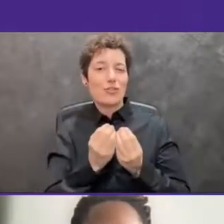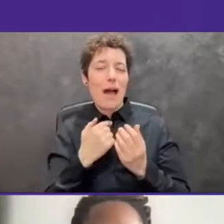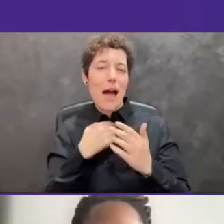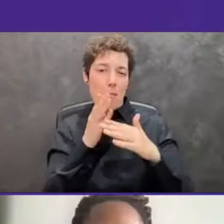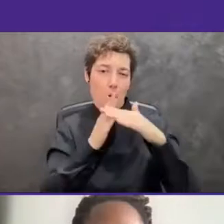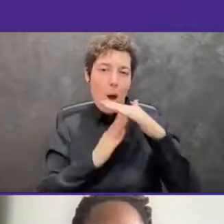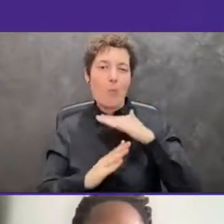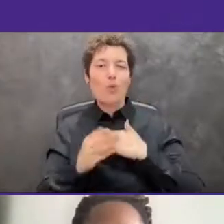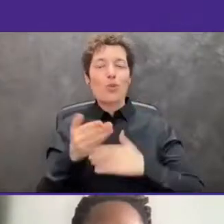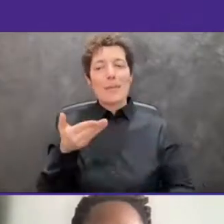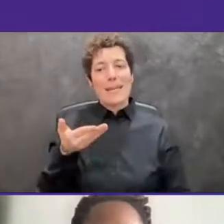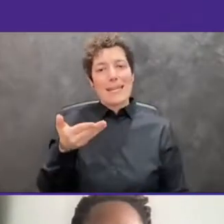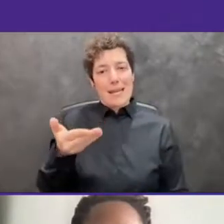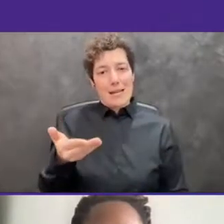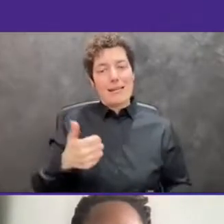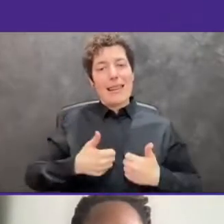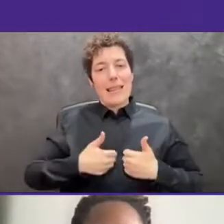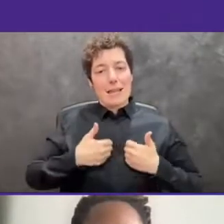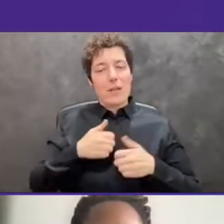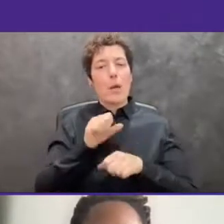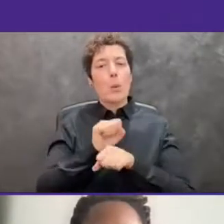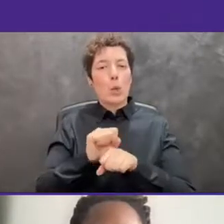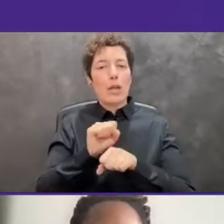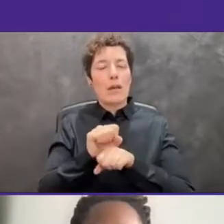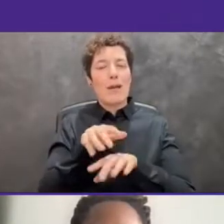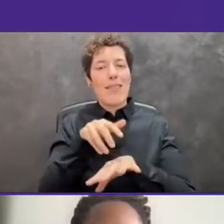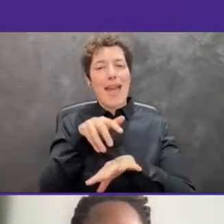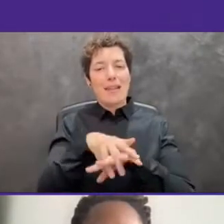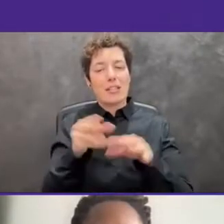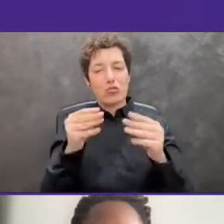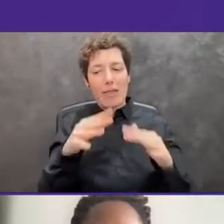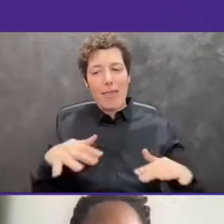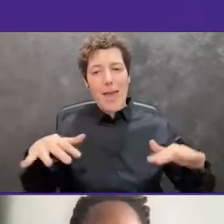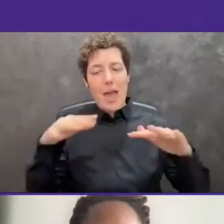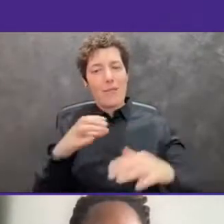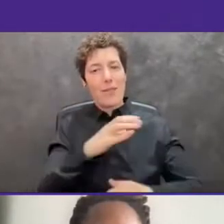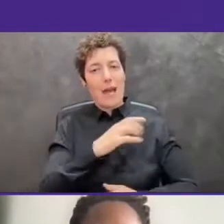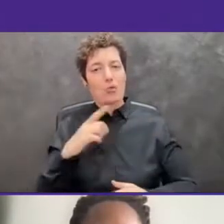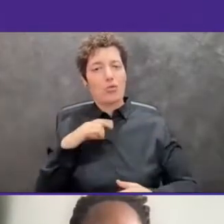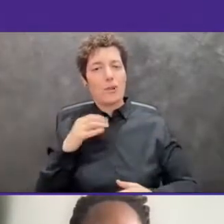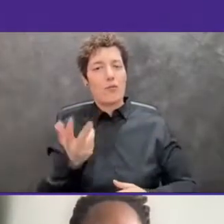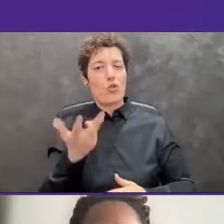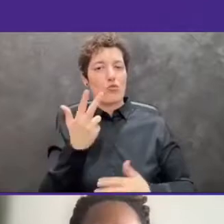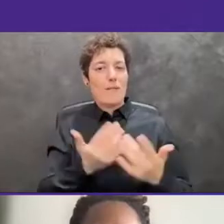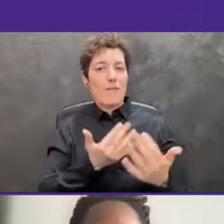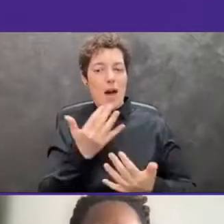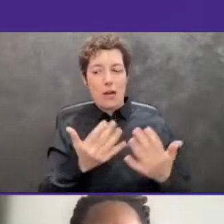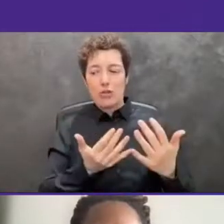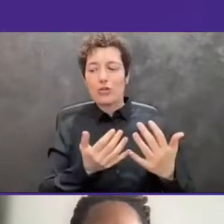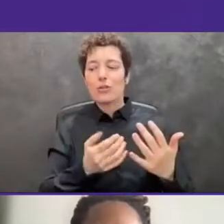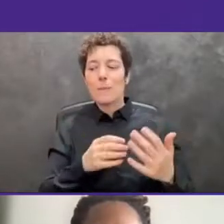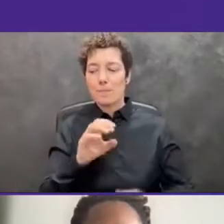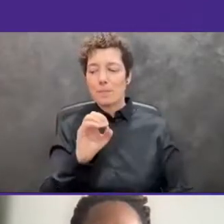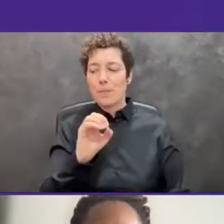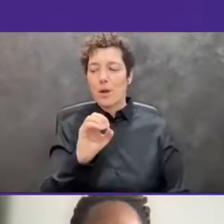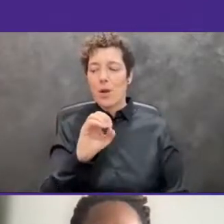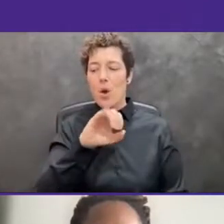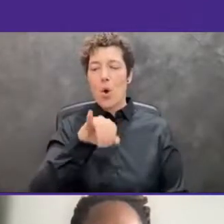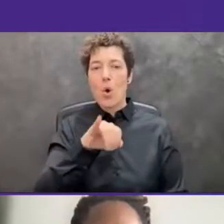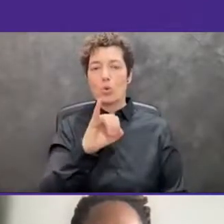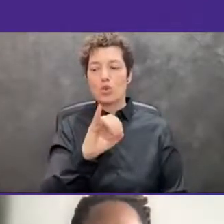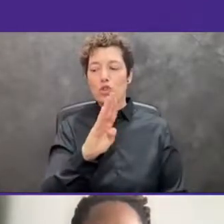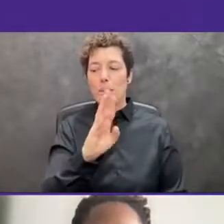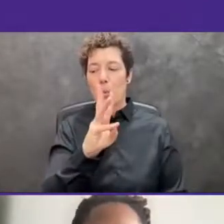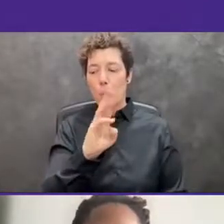and working on the unceded ancestral lands of the Council of the Three Fires, the Ojibwe, the Ottawa, and the